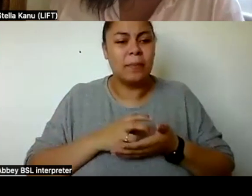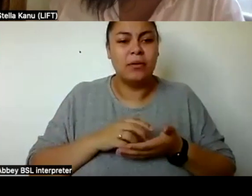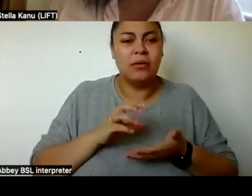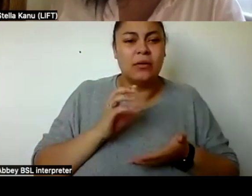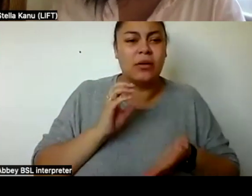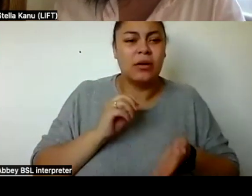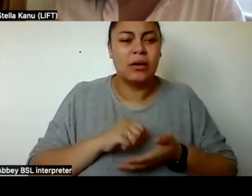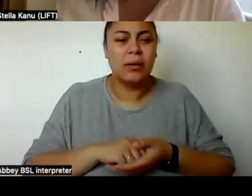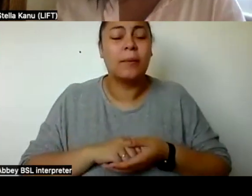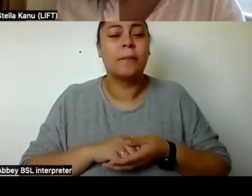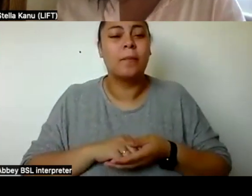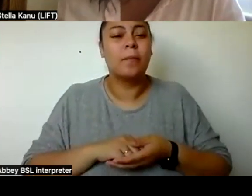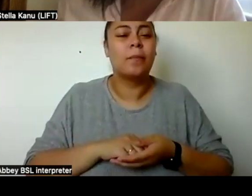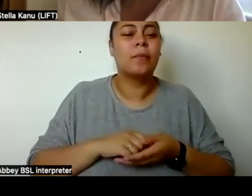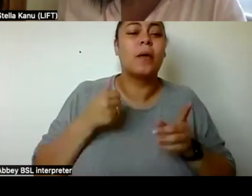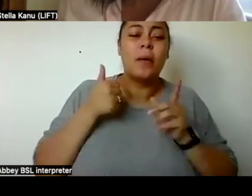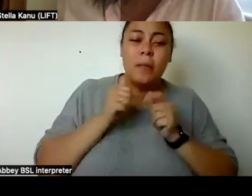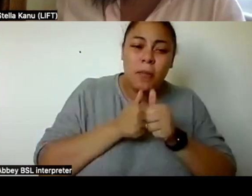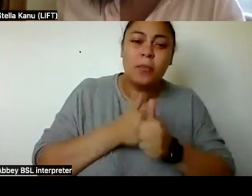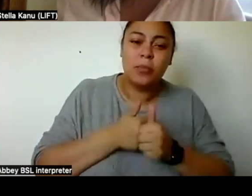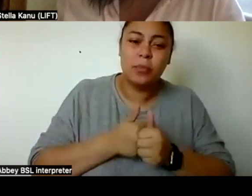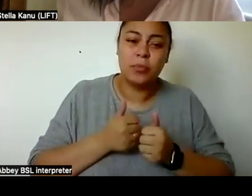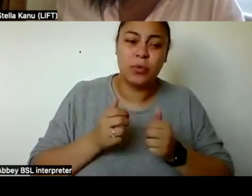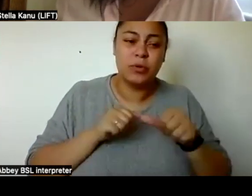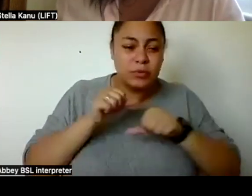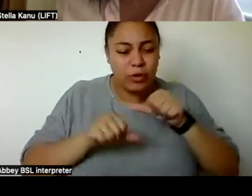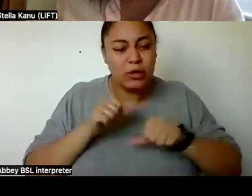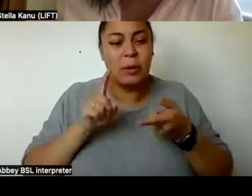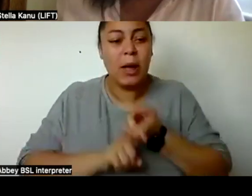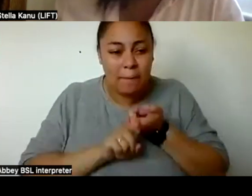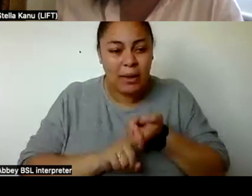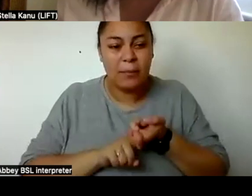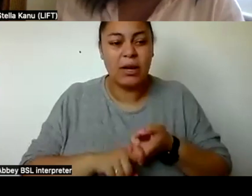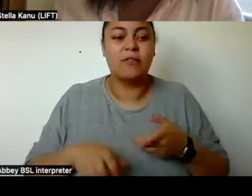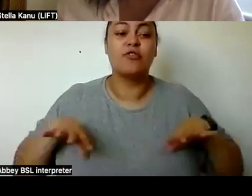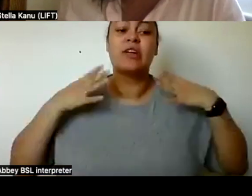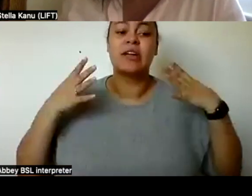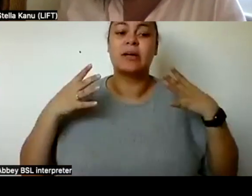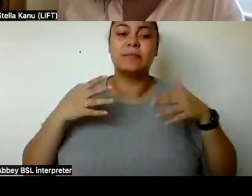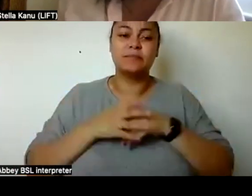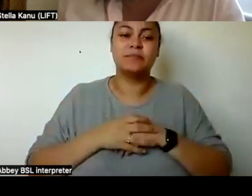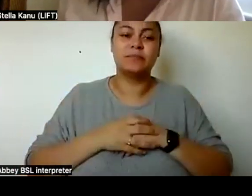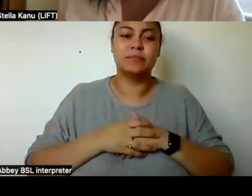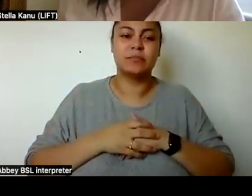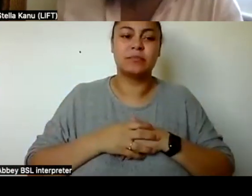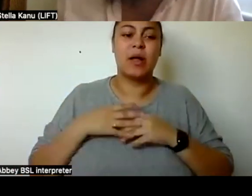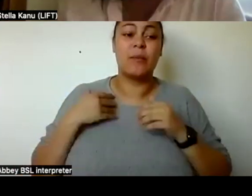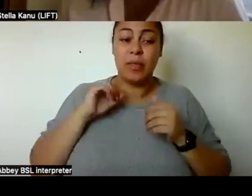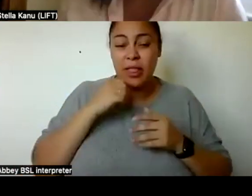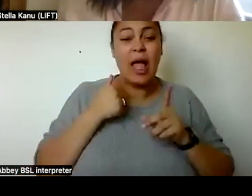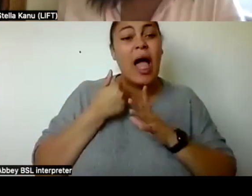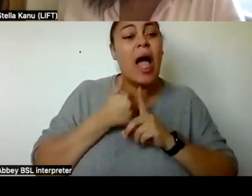process. We are a permit-free festival, but we will help and signpost and ask